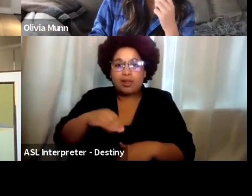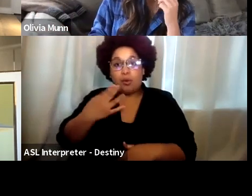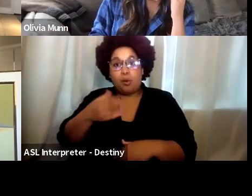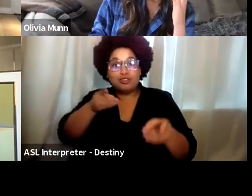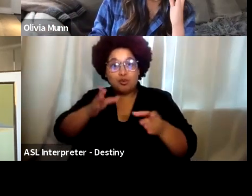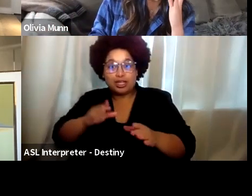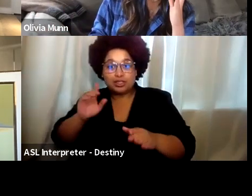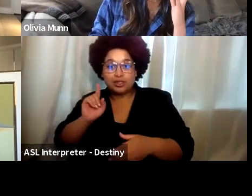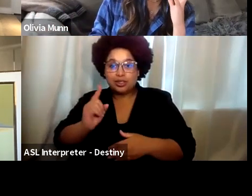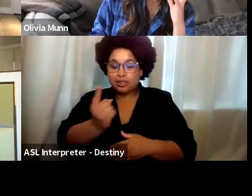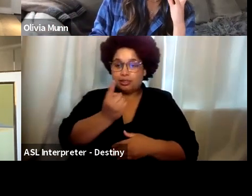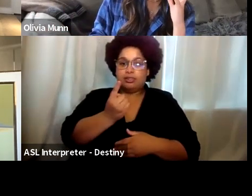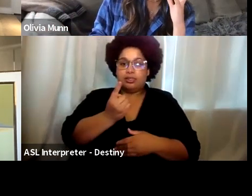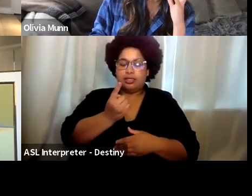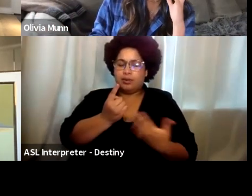in, to me,